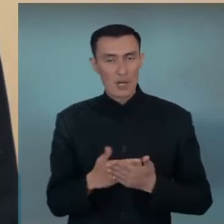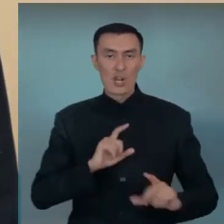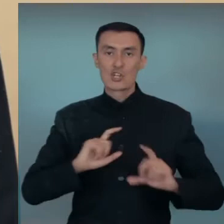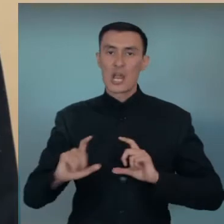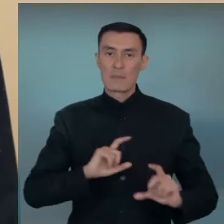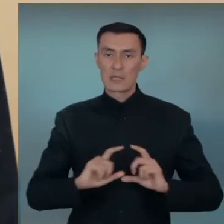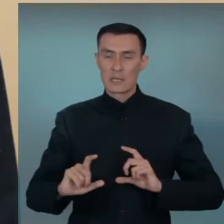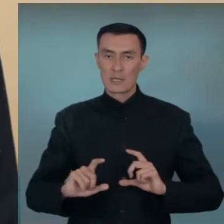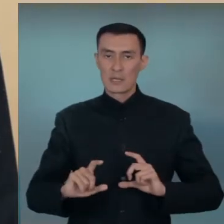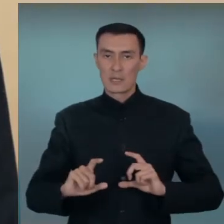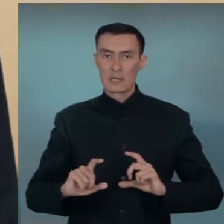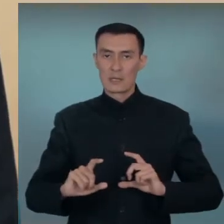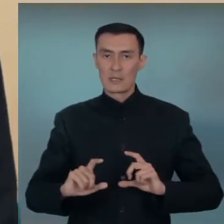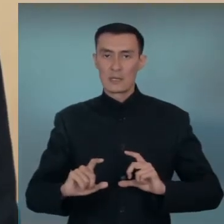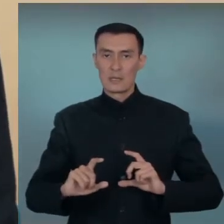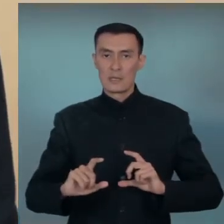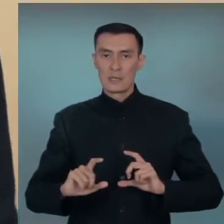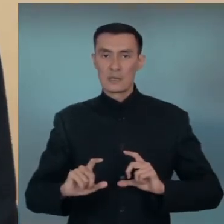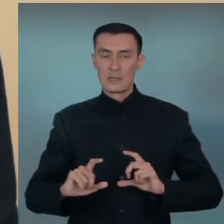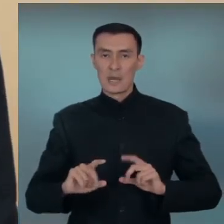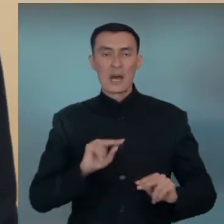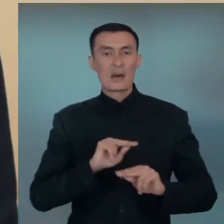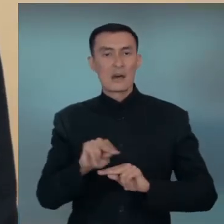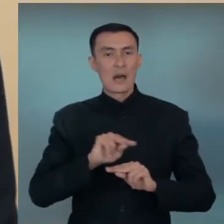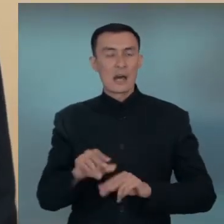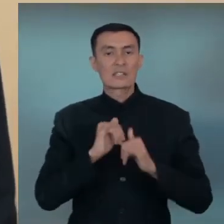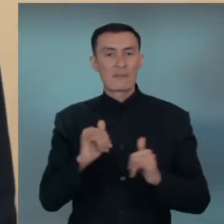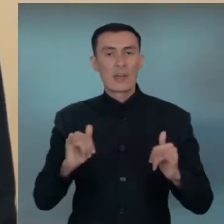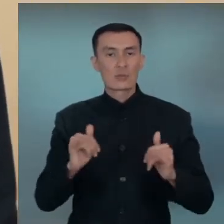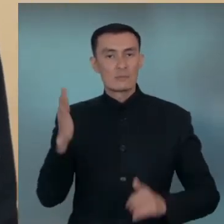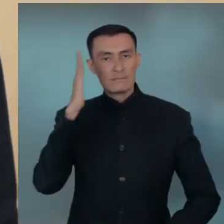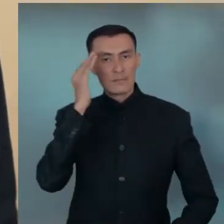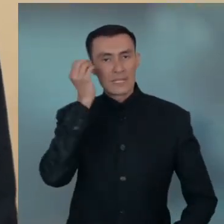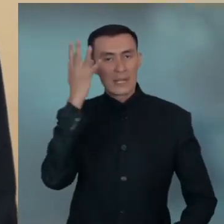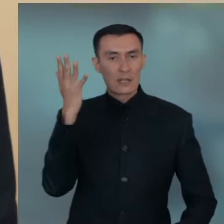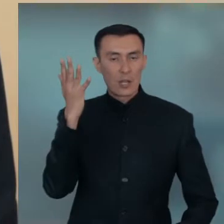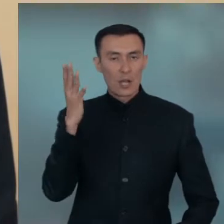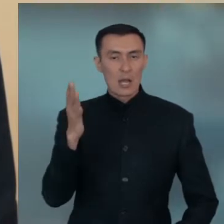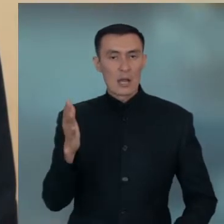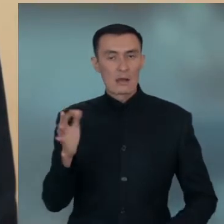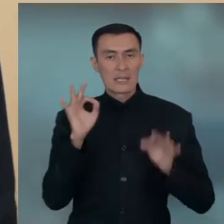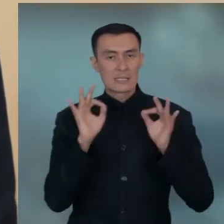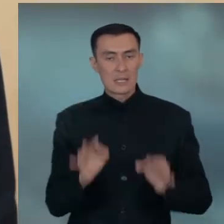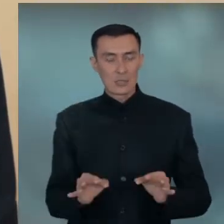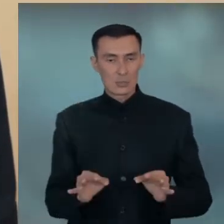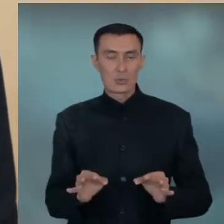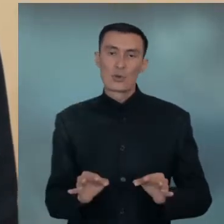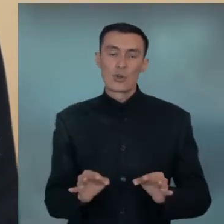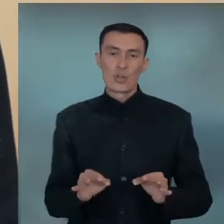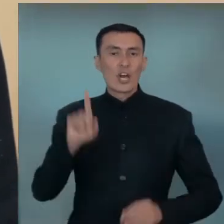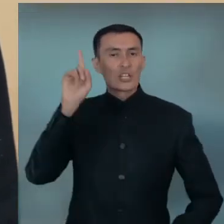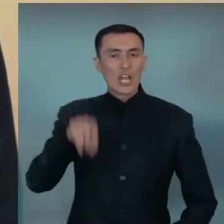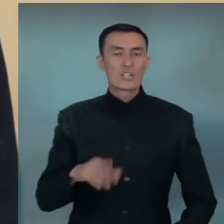develops intelligence, logic, and concentration. Even if you do not play chess professionally in the